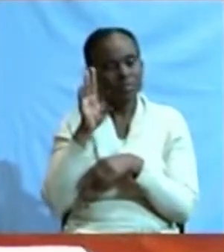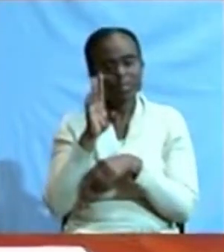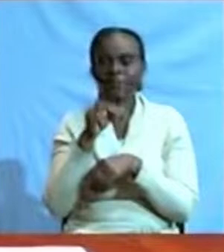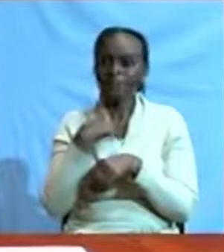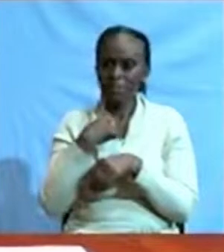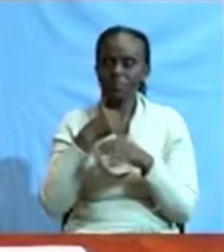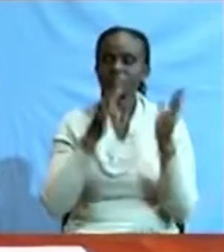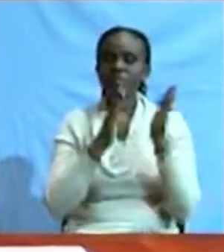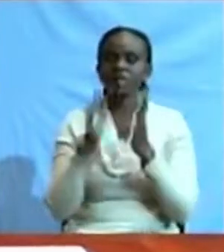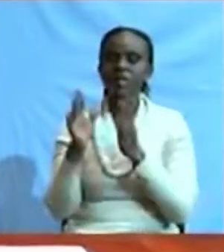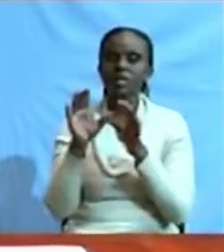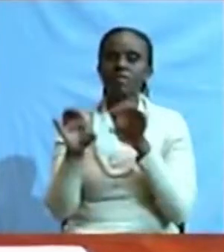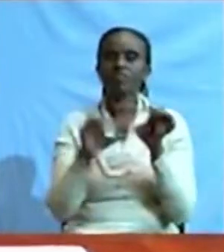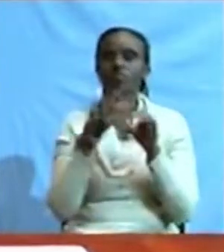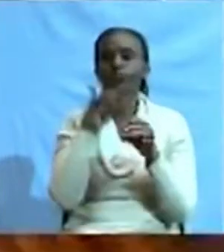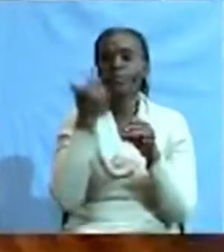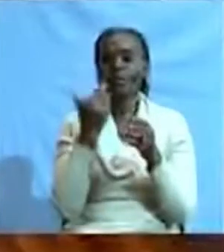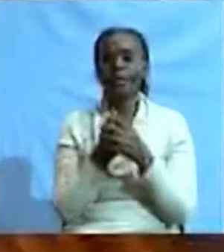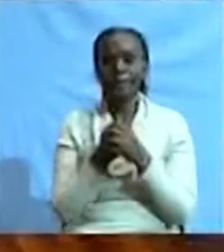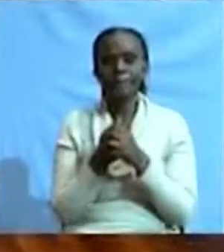better.